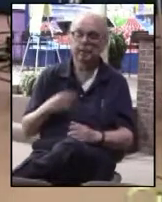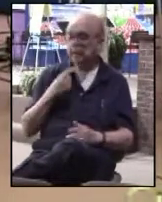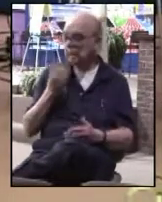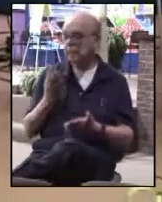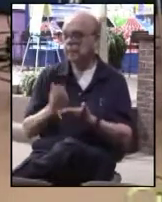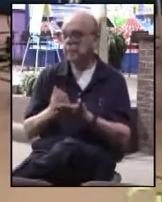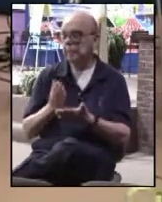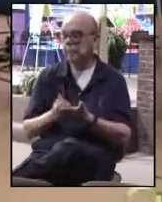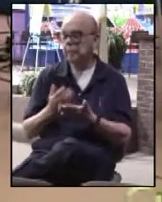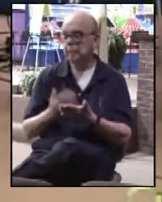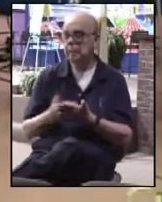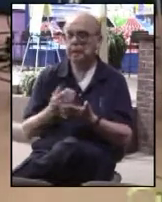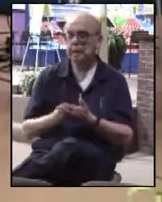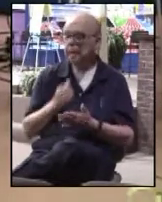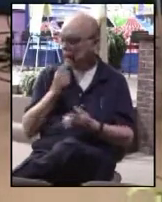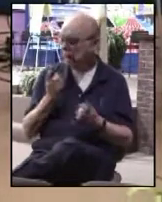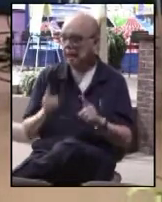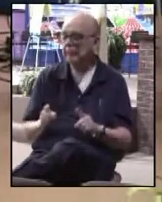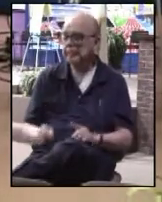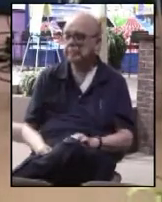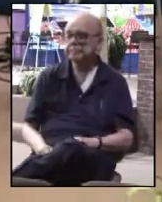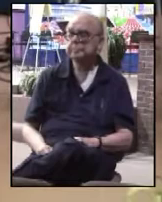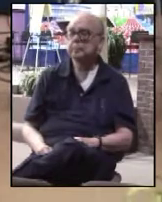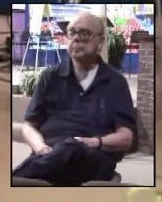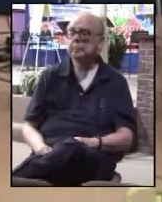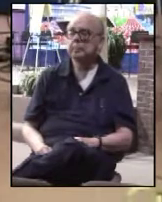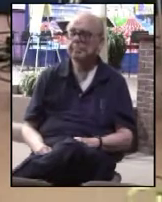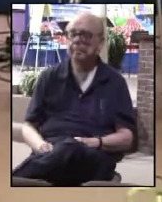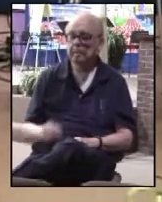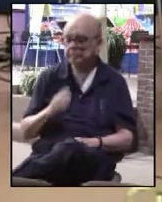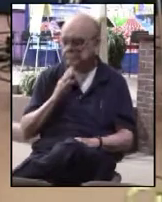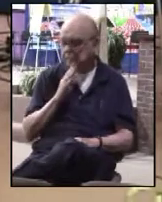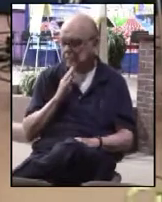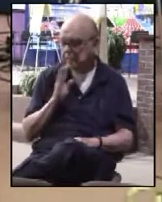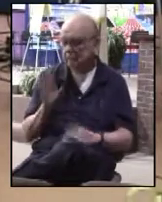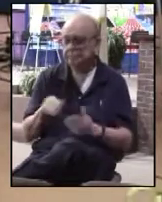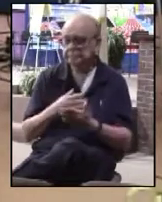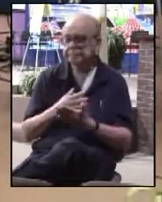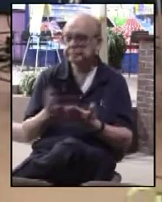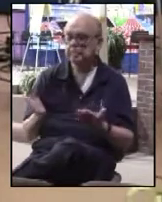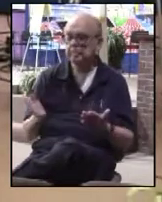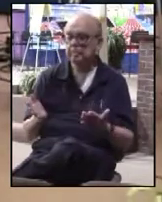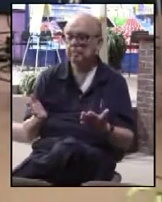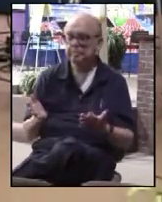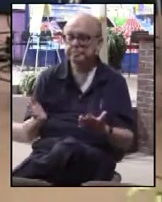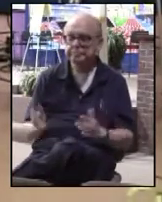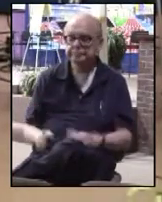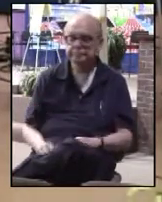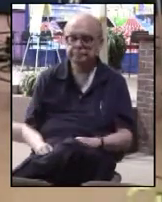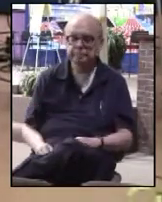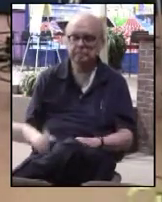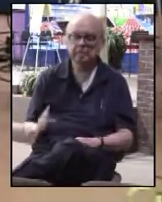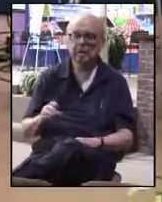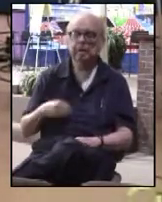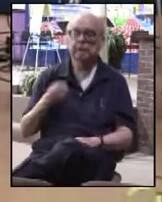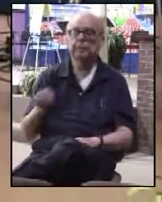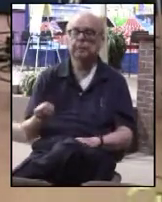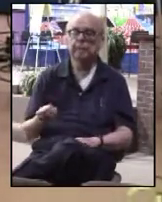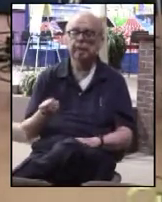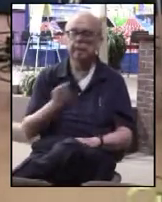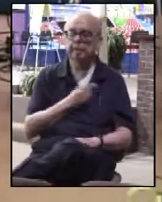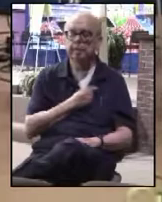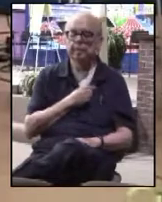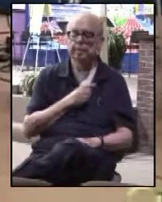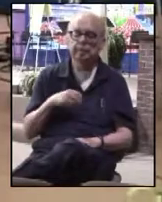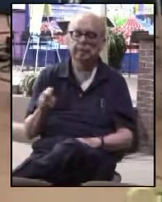ain't there not gonna happen okay we'll talk about some other things because I'm not guilt tripping people and everything else